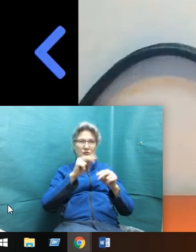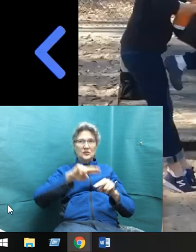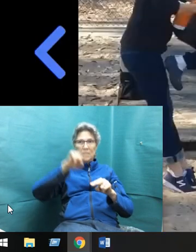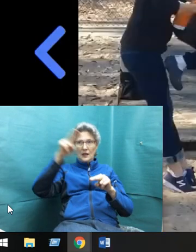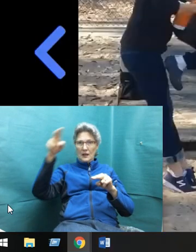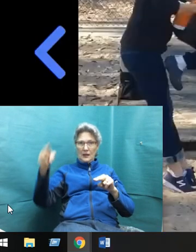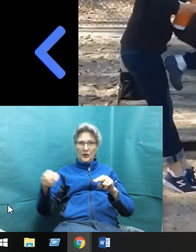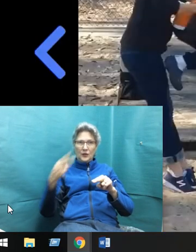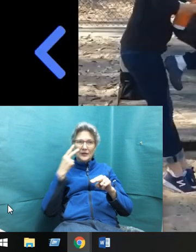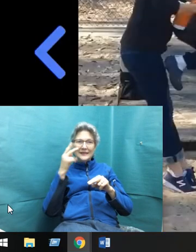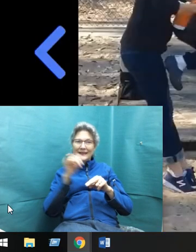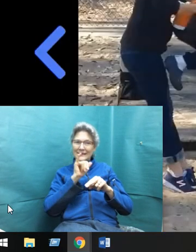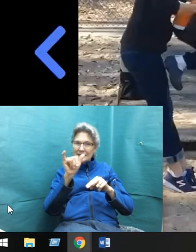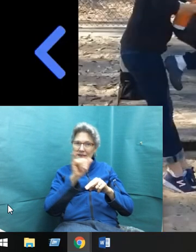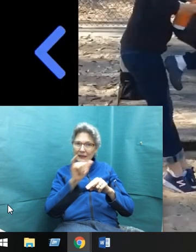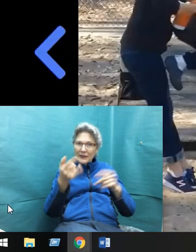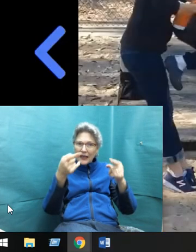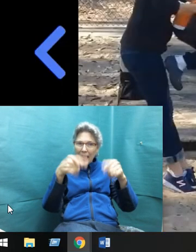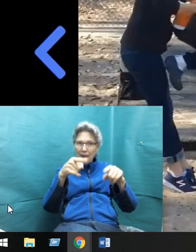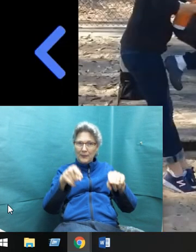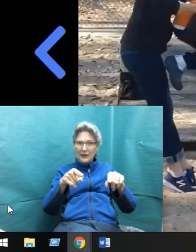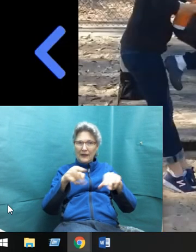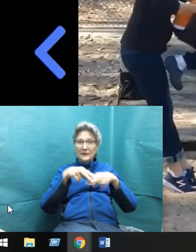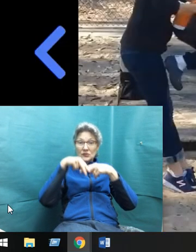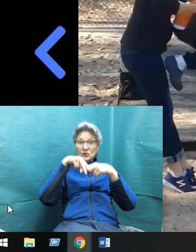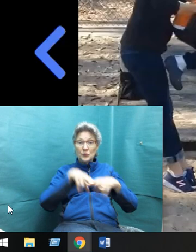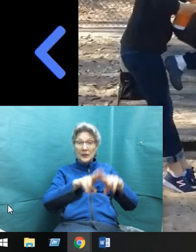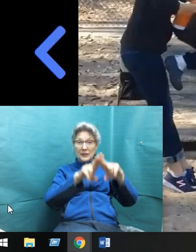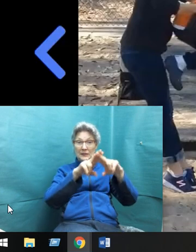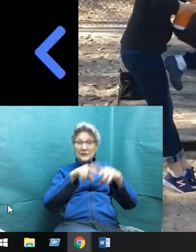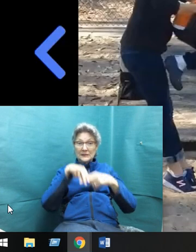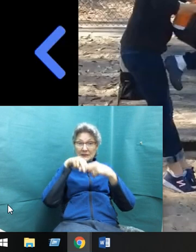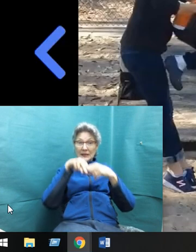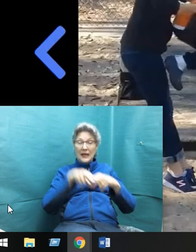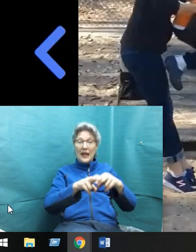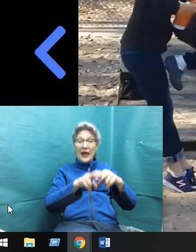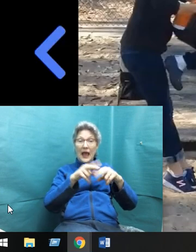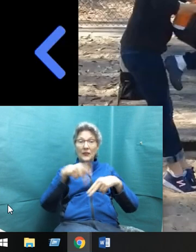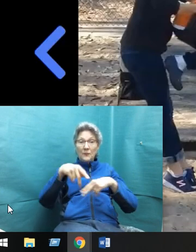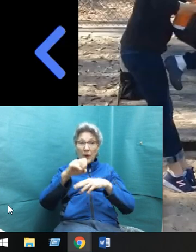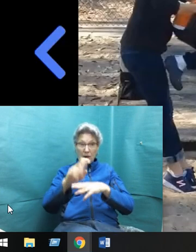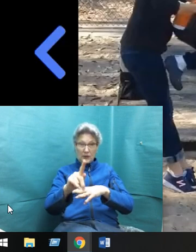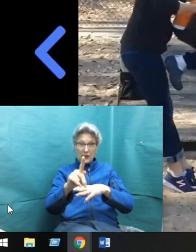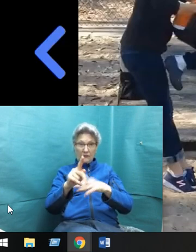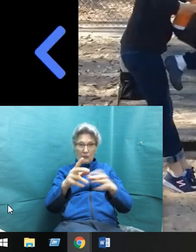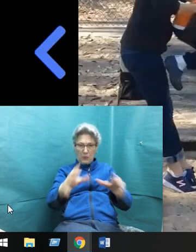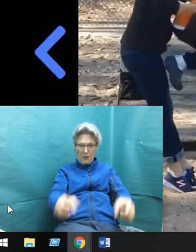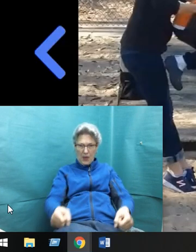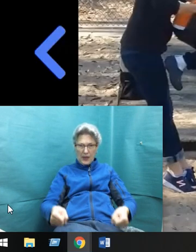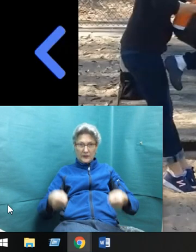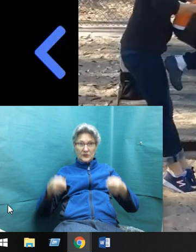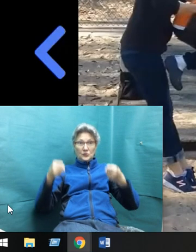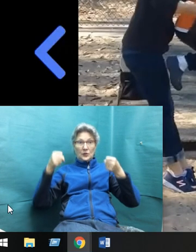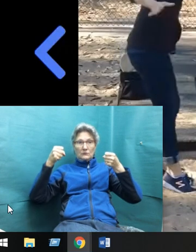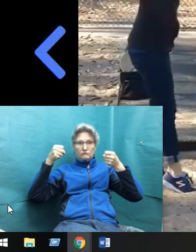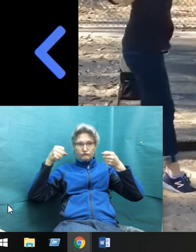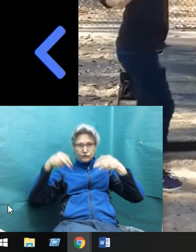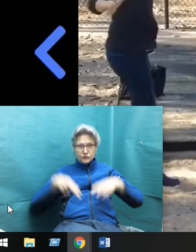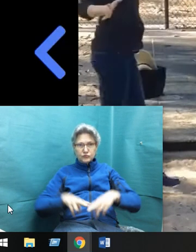You can actually see the same thing on the swings at the playground. If you pull back the swing like this and then you drop